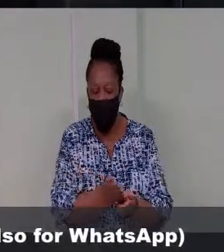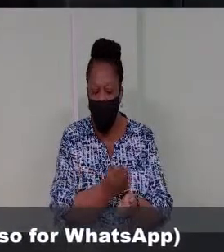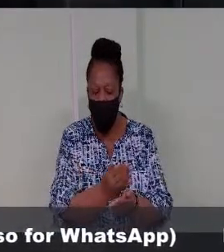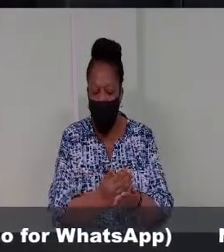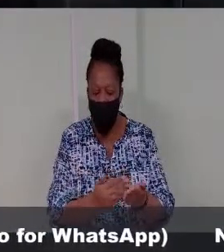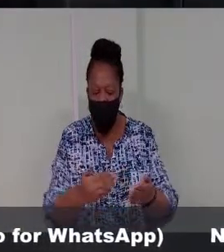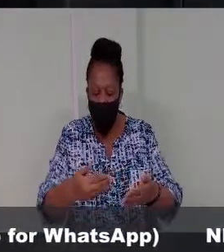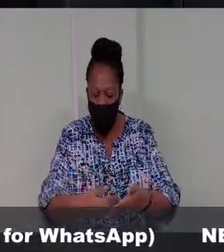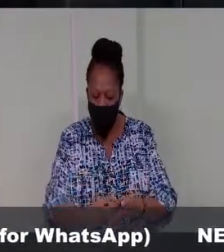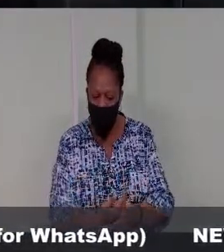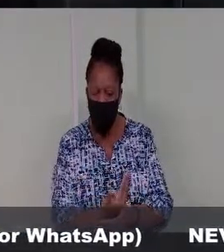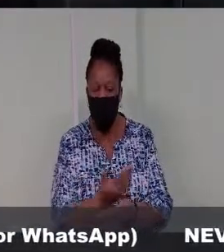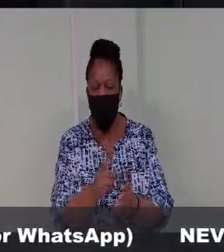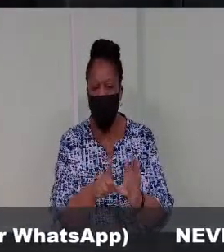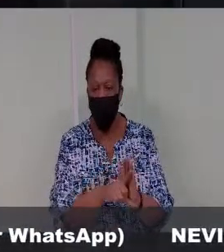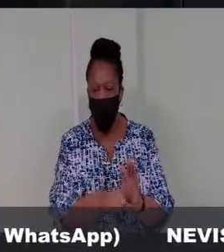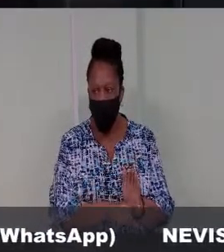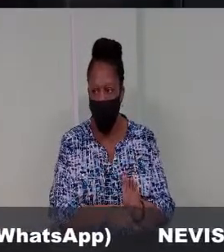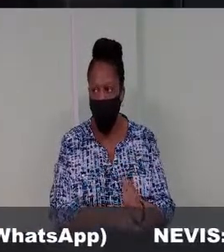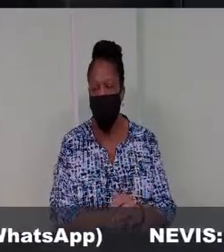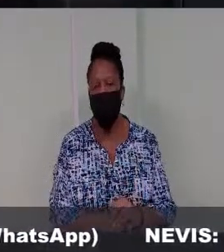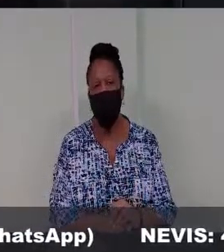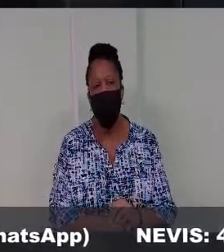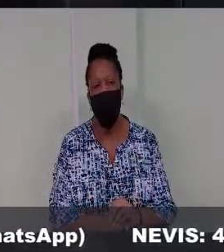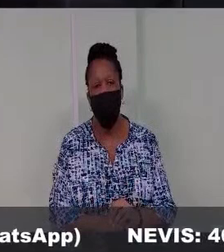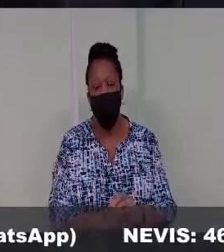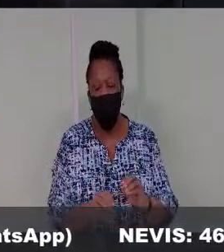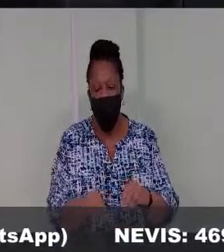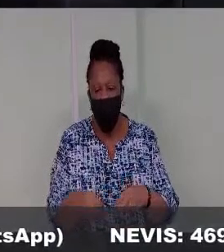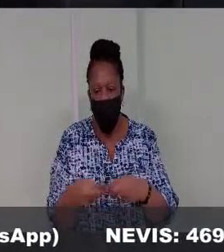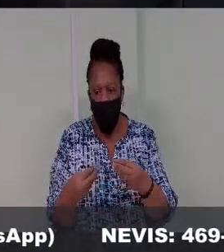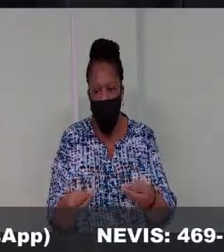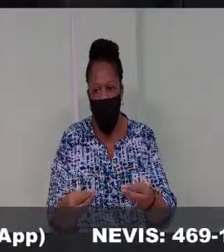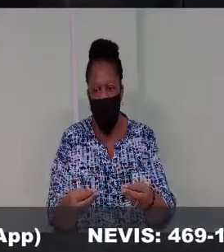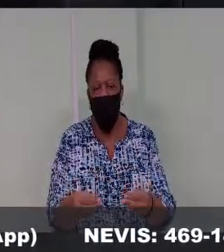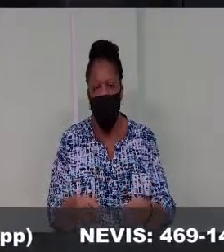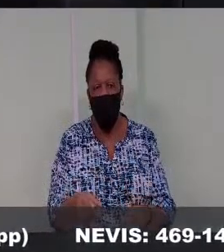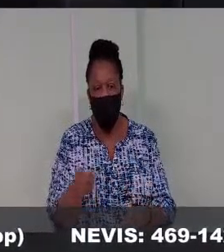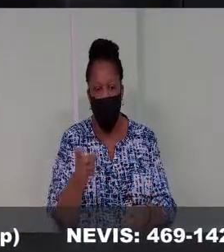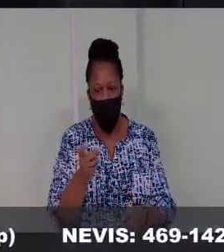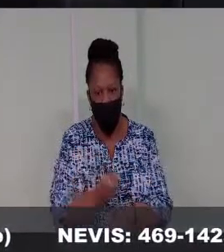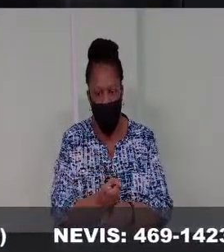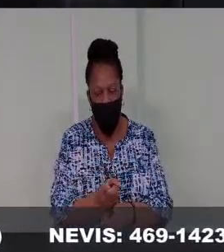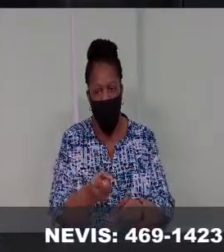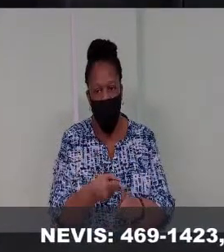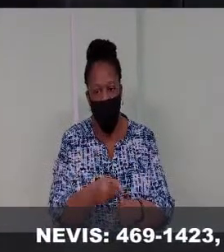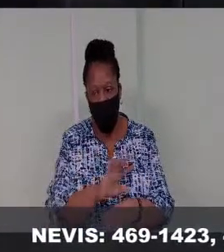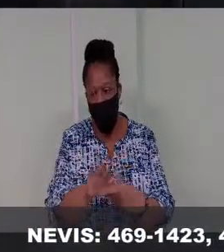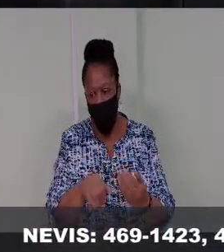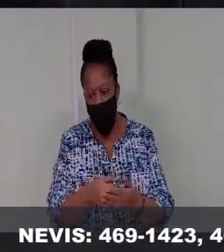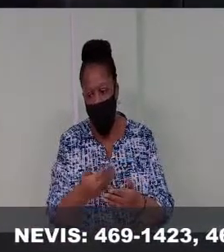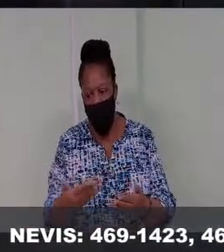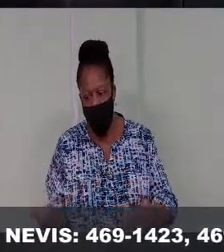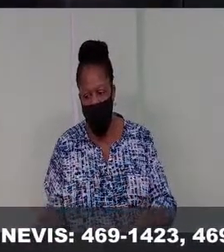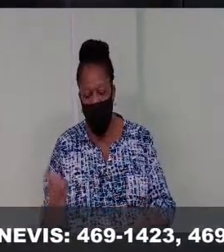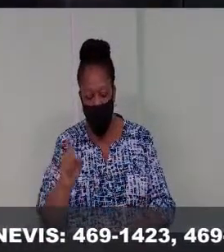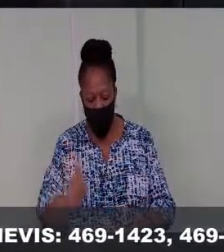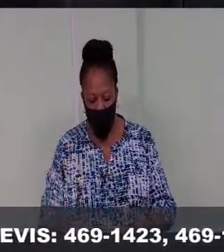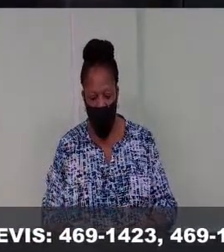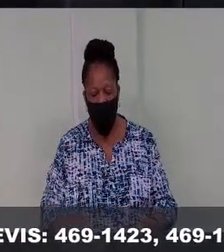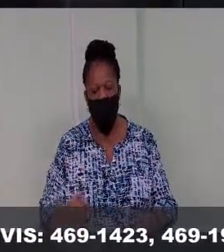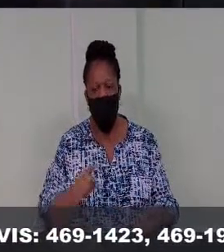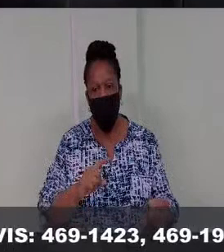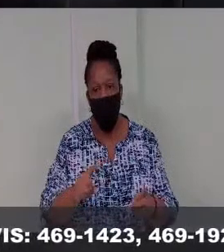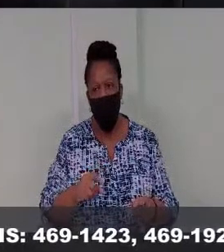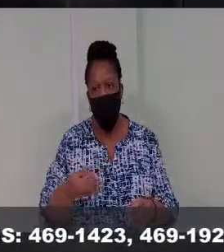bill. It will also give legal effect to all the protocols that will be implemented at our air and